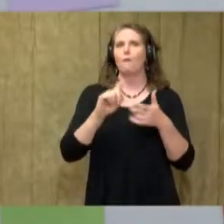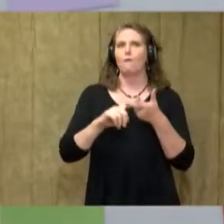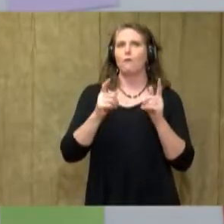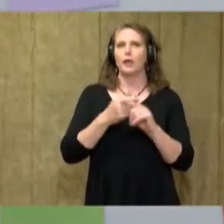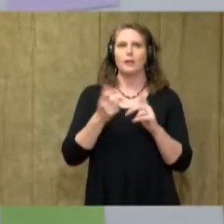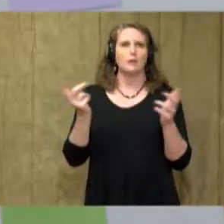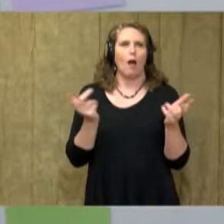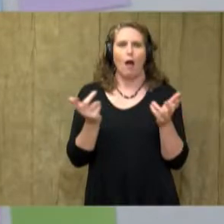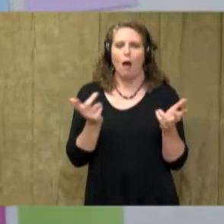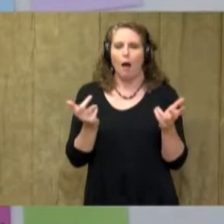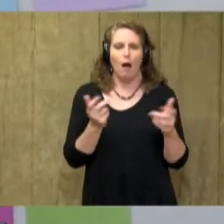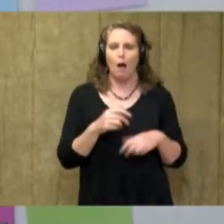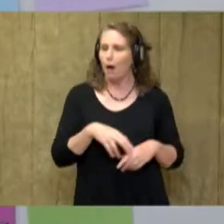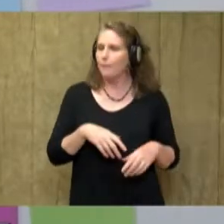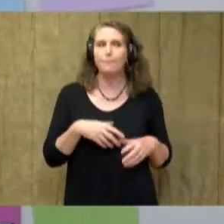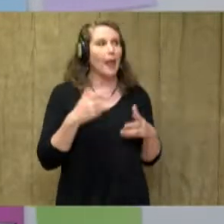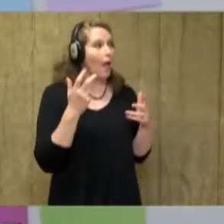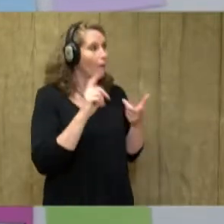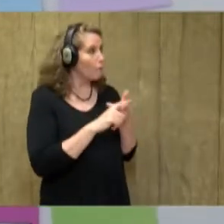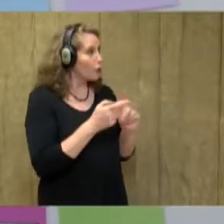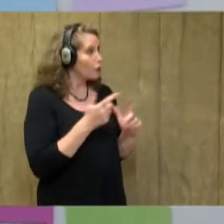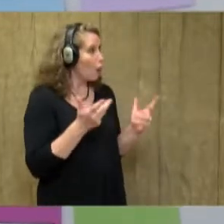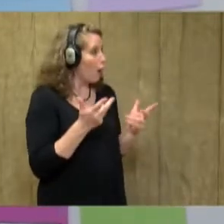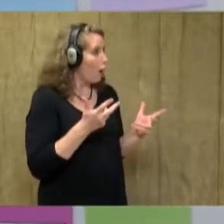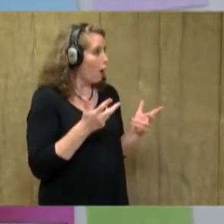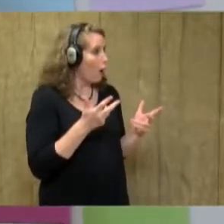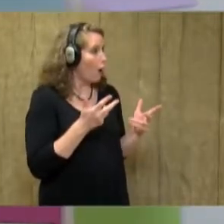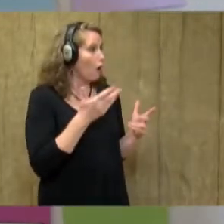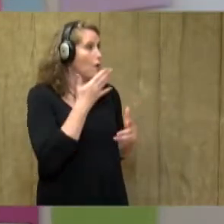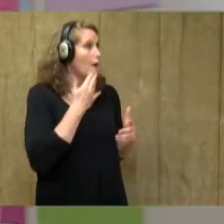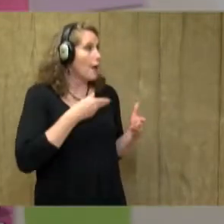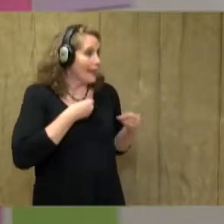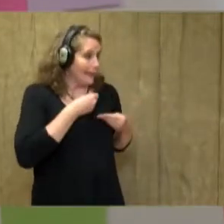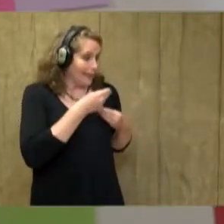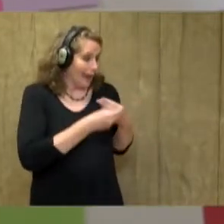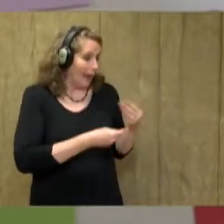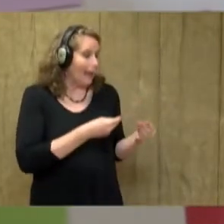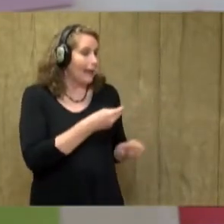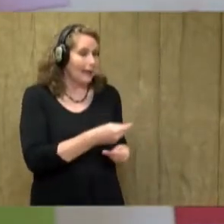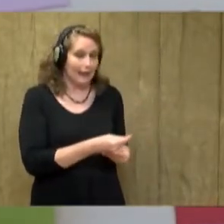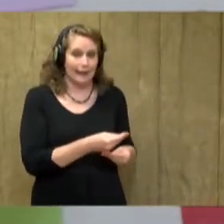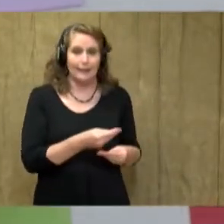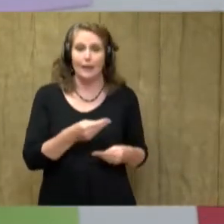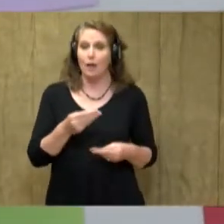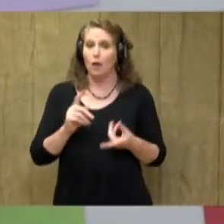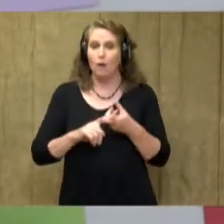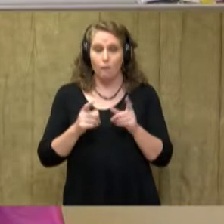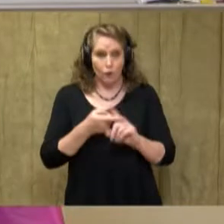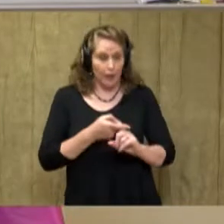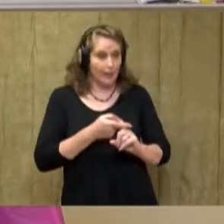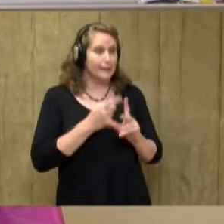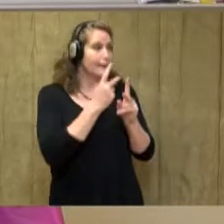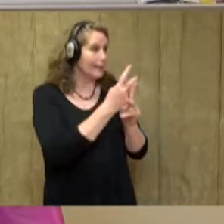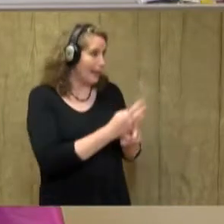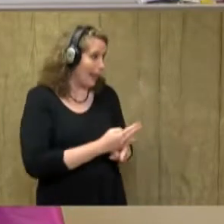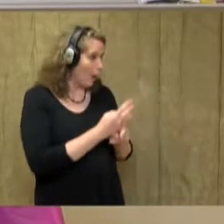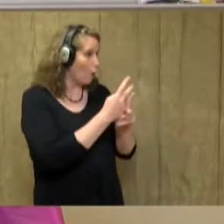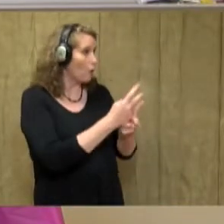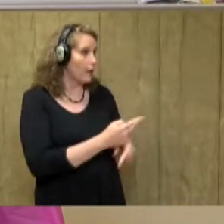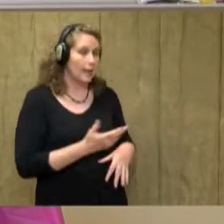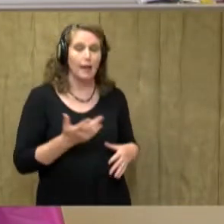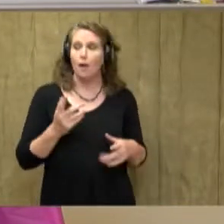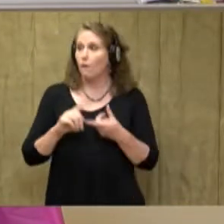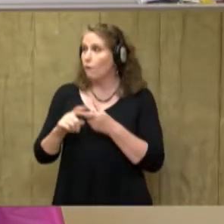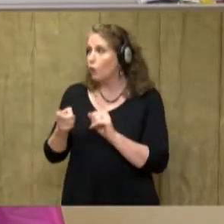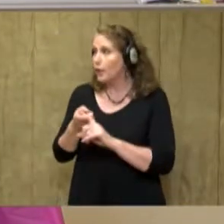Friends are what? Friends are kind. Friends are kind. Friends are caring.